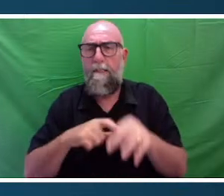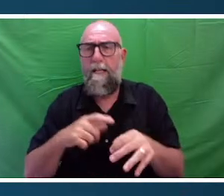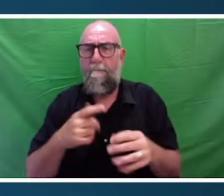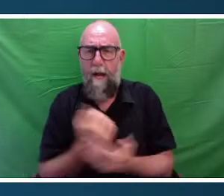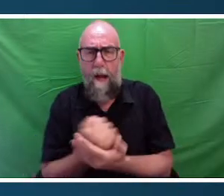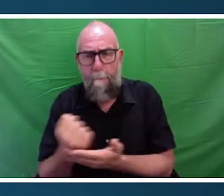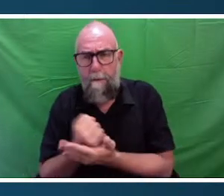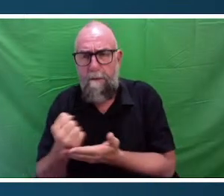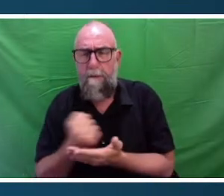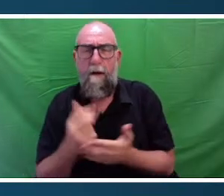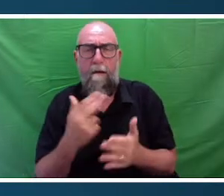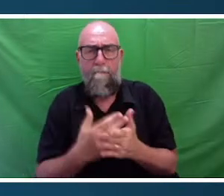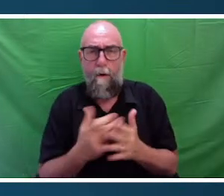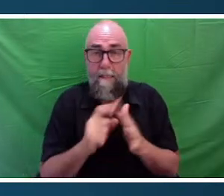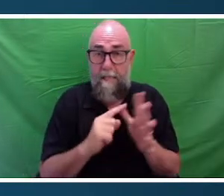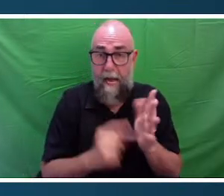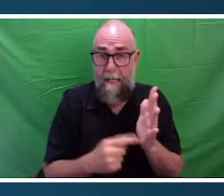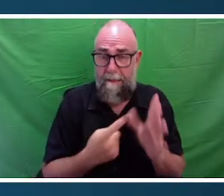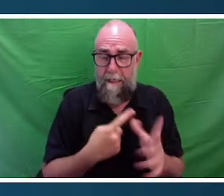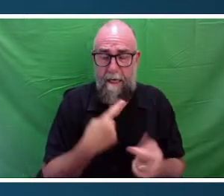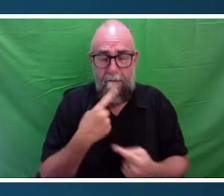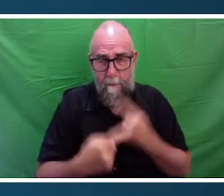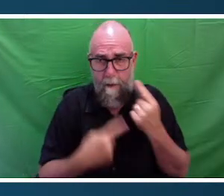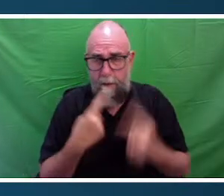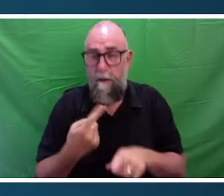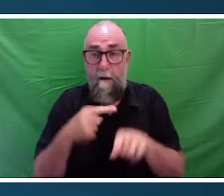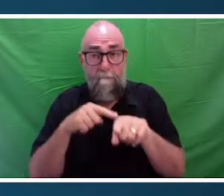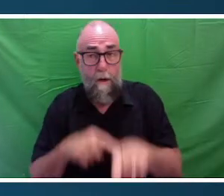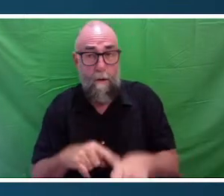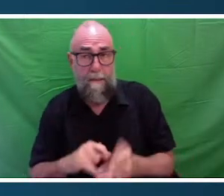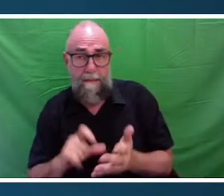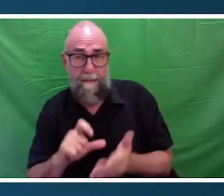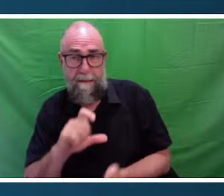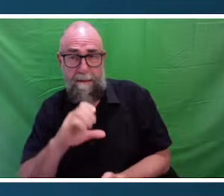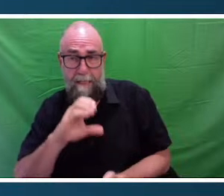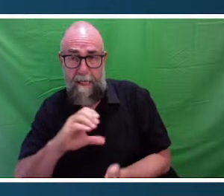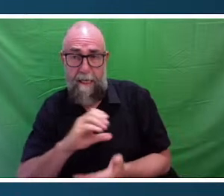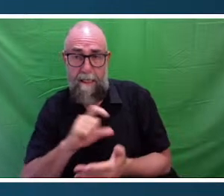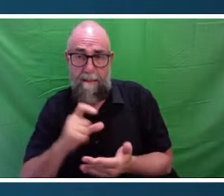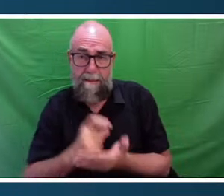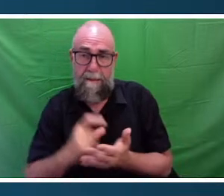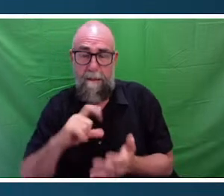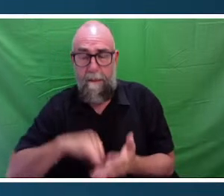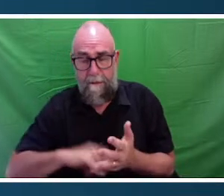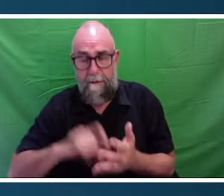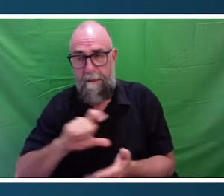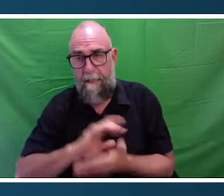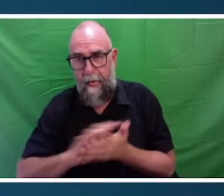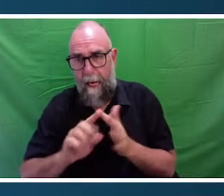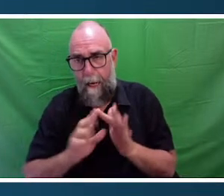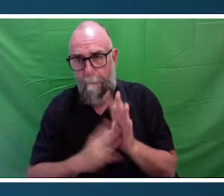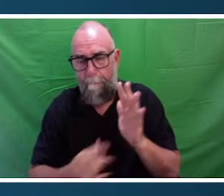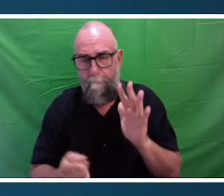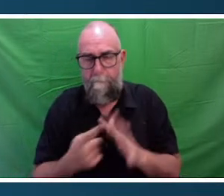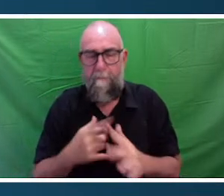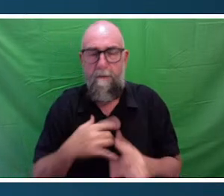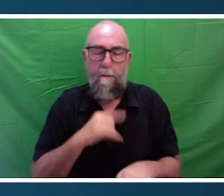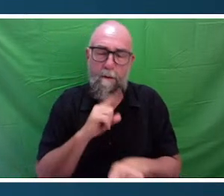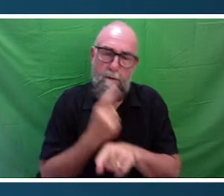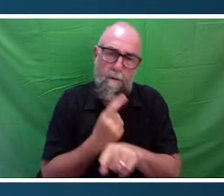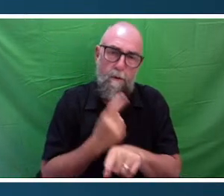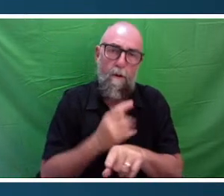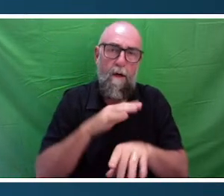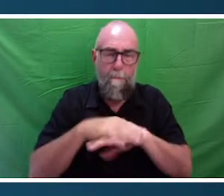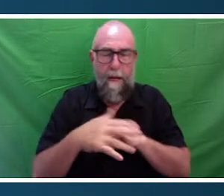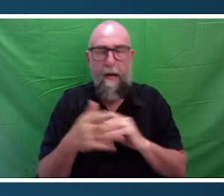social aspects of the scheme. We are not worried about the representativeness of the samples. I can explain more about the sample selection